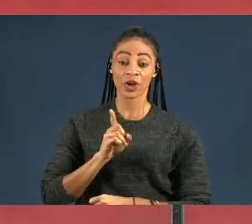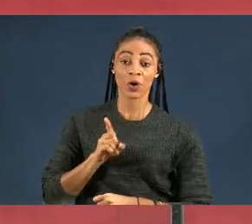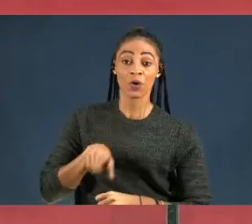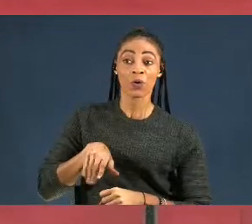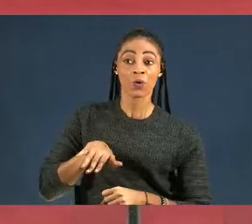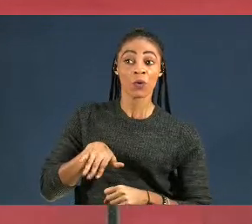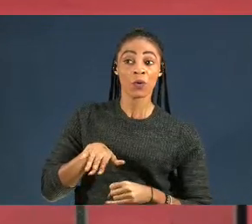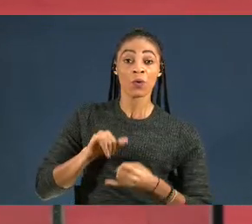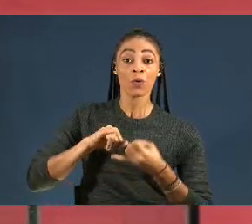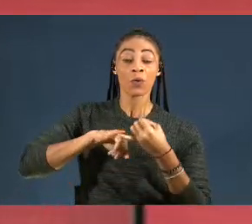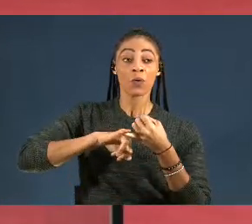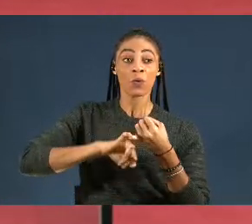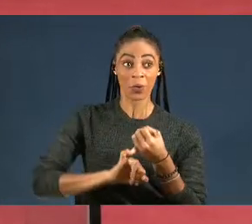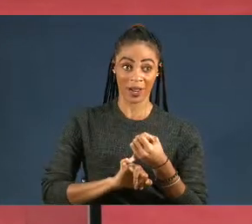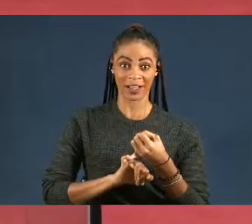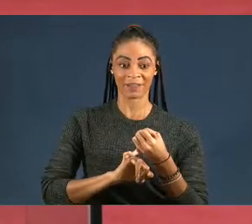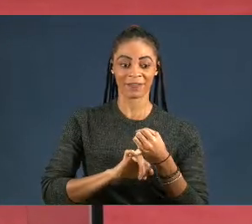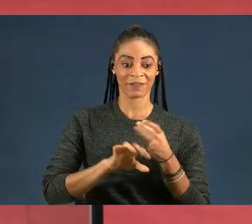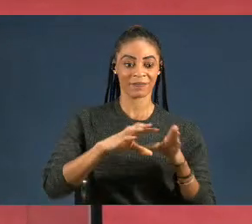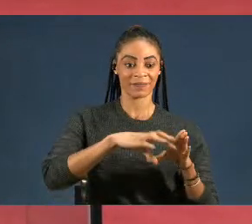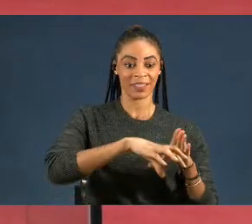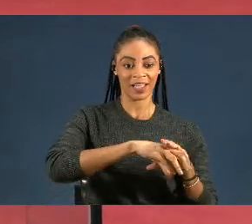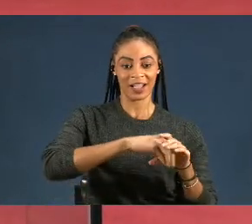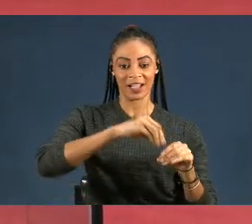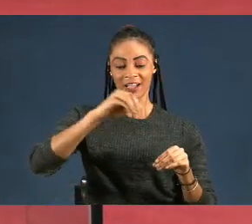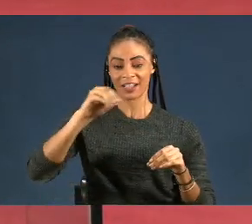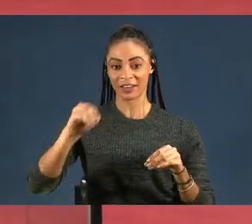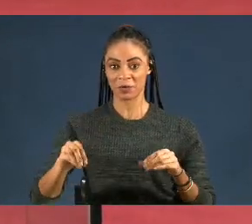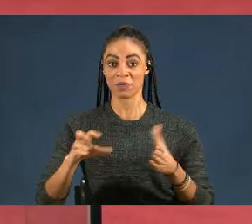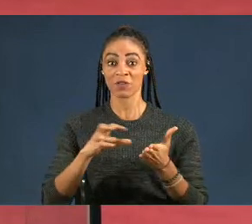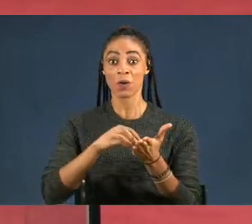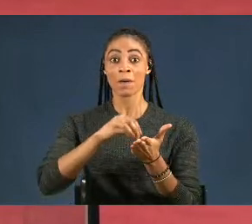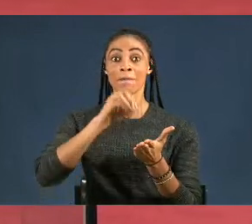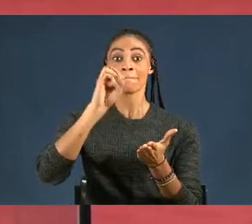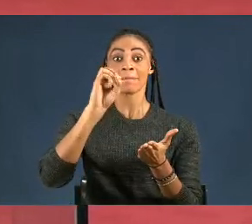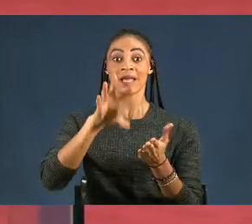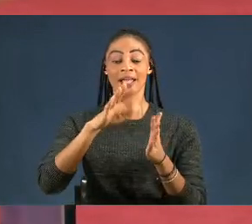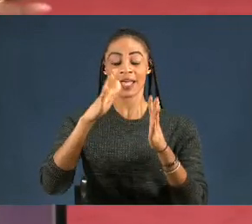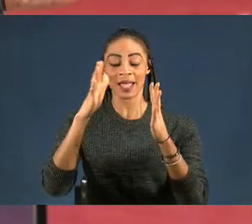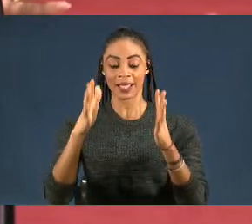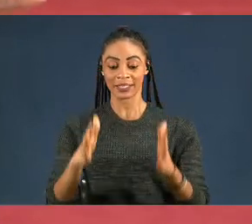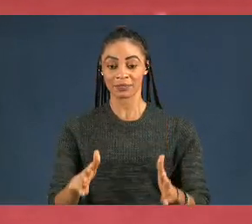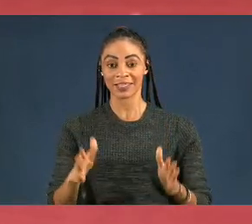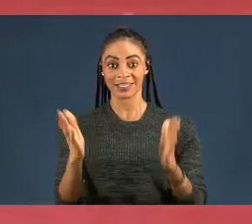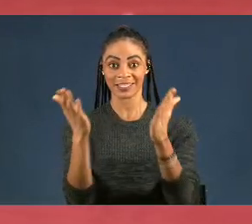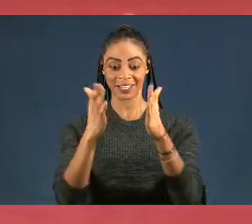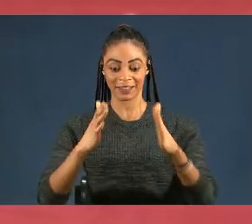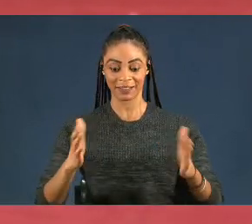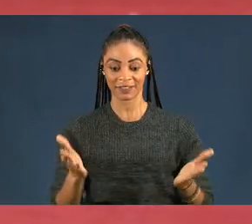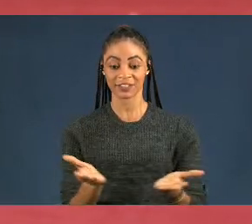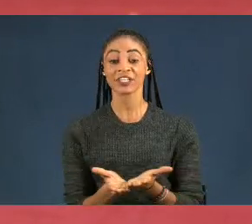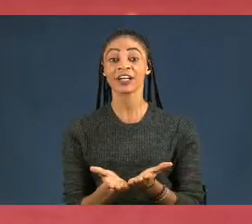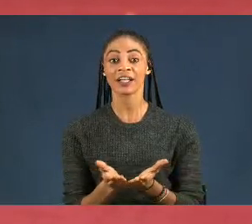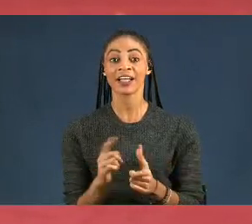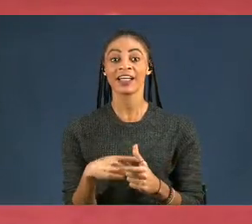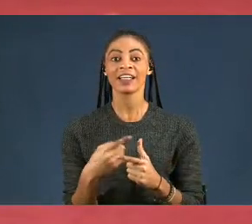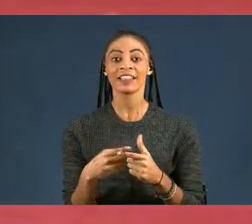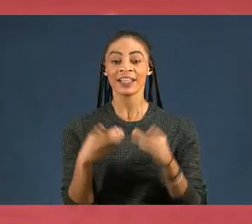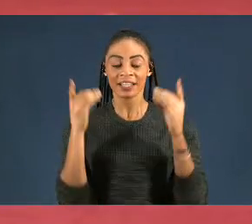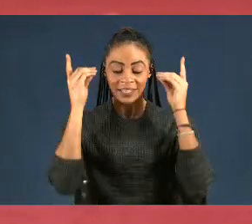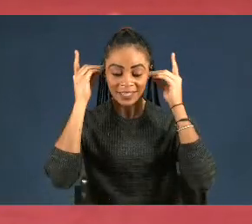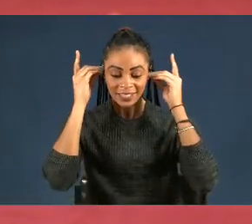precious alabaster jar and decides that today is when I am breaking it to my